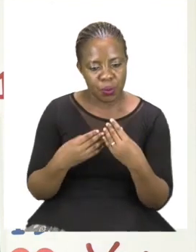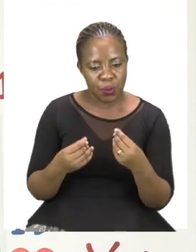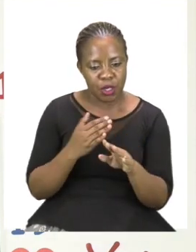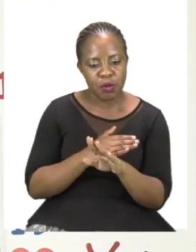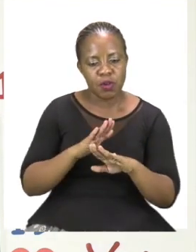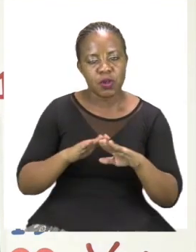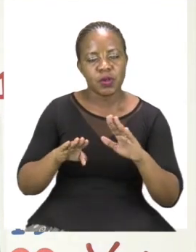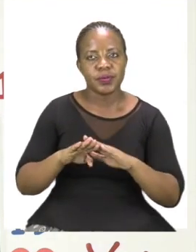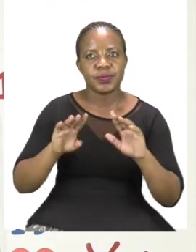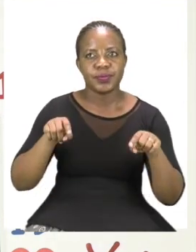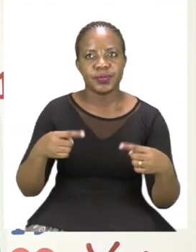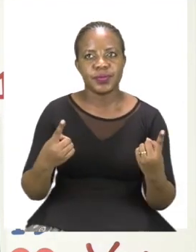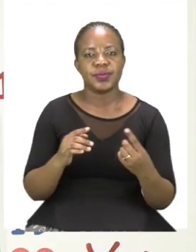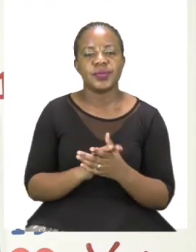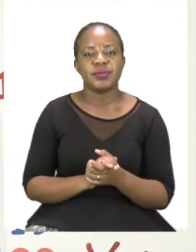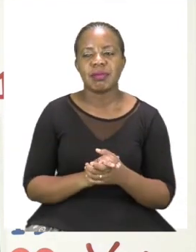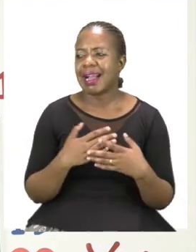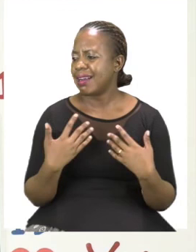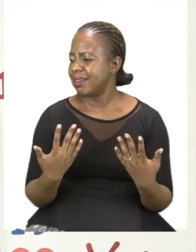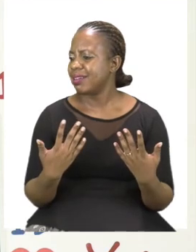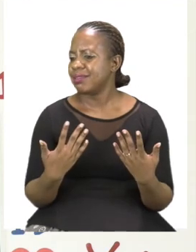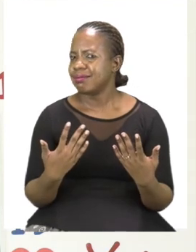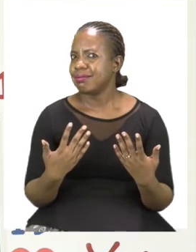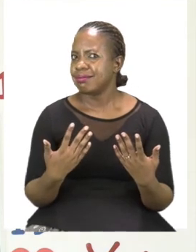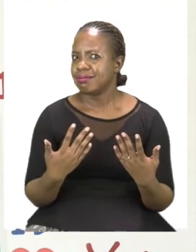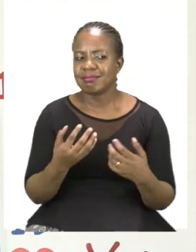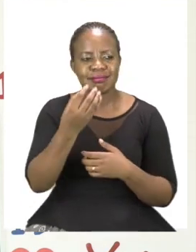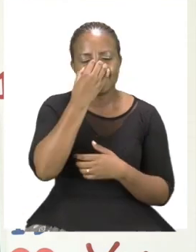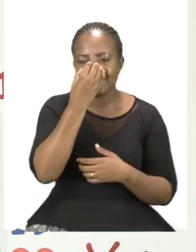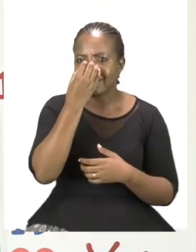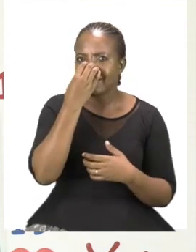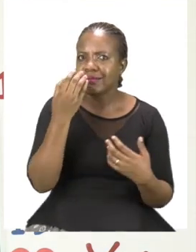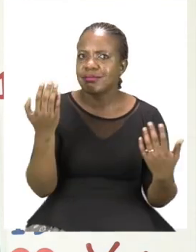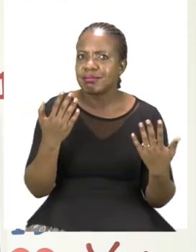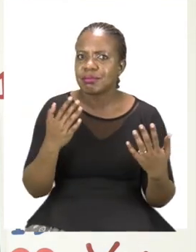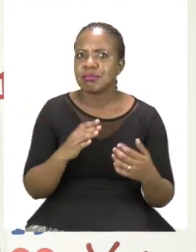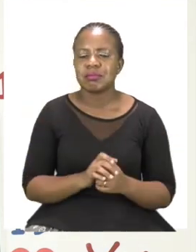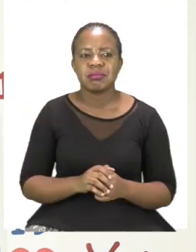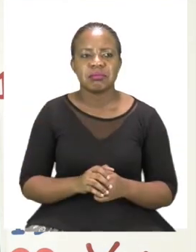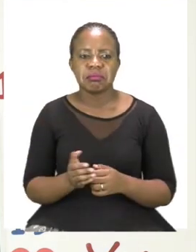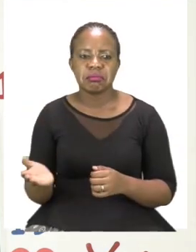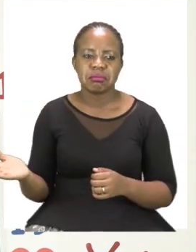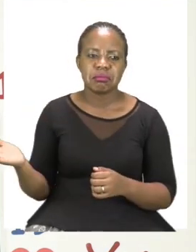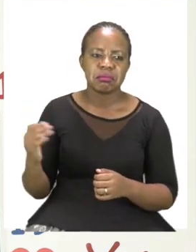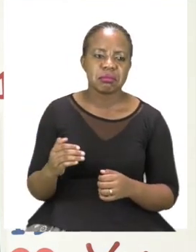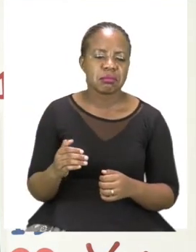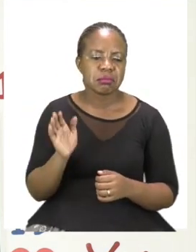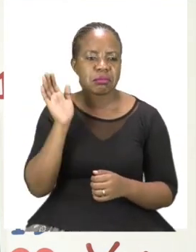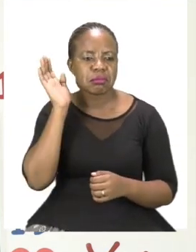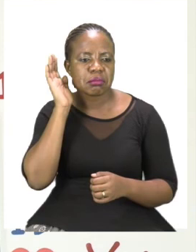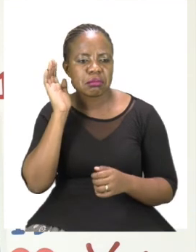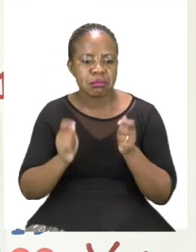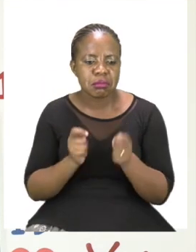else. But I wonder though, where is Zoshi? I want to call him with my shakers.